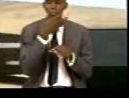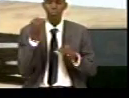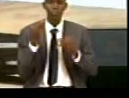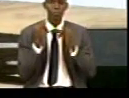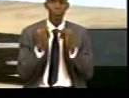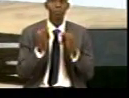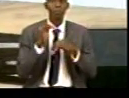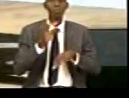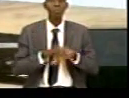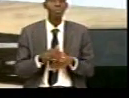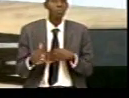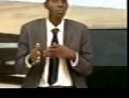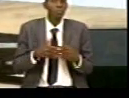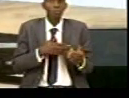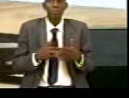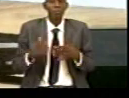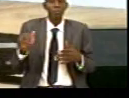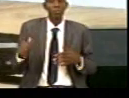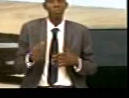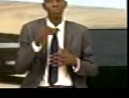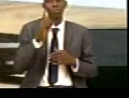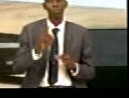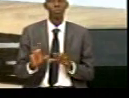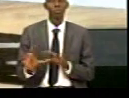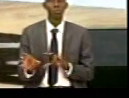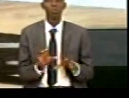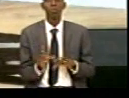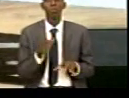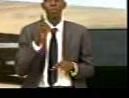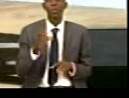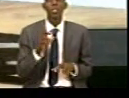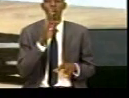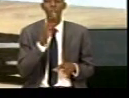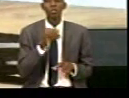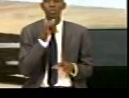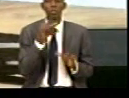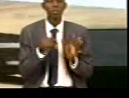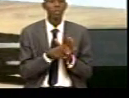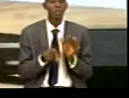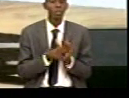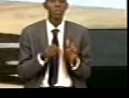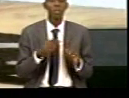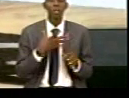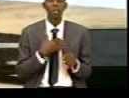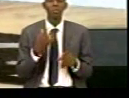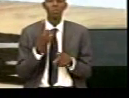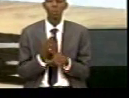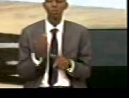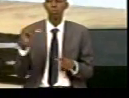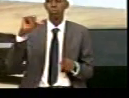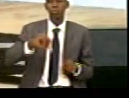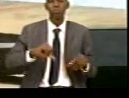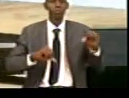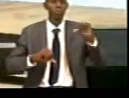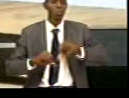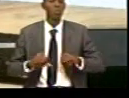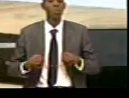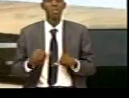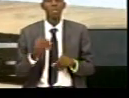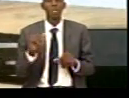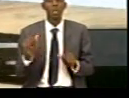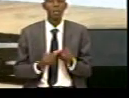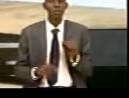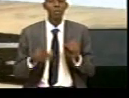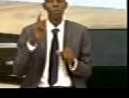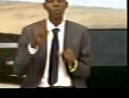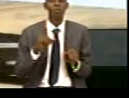on whatever anybody does. You are not negative, and you are not criticizing, and you are not murmuring. You have love,